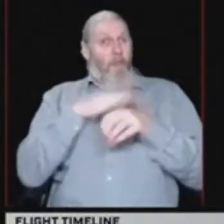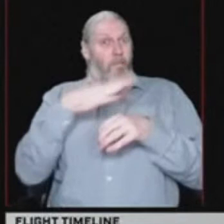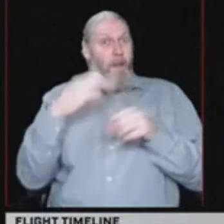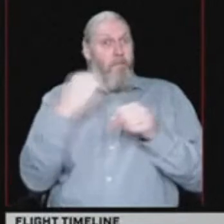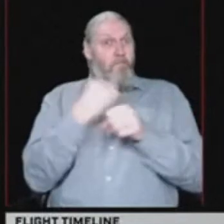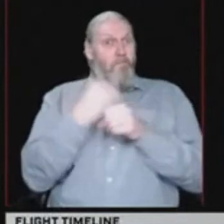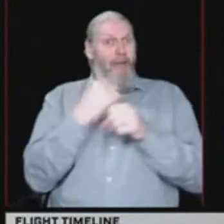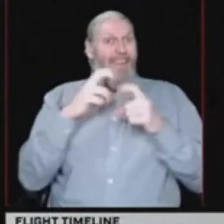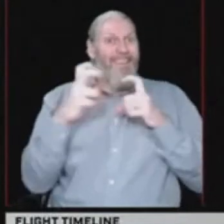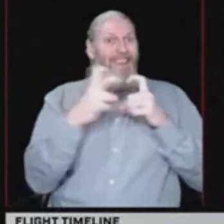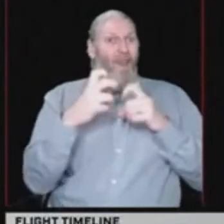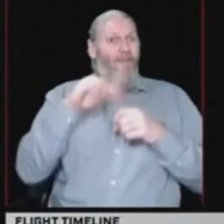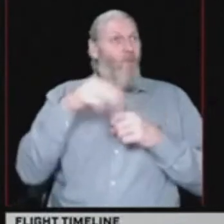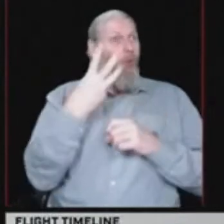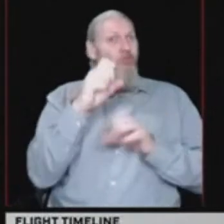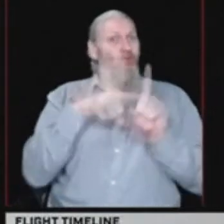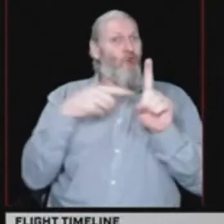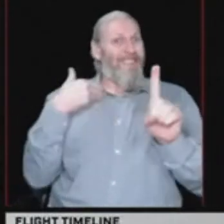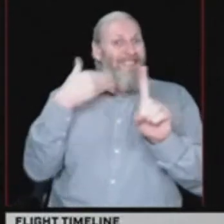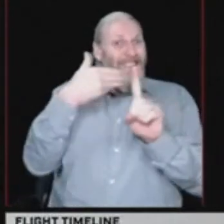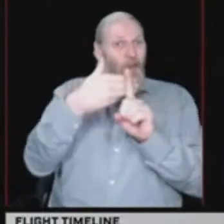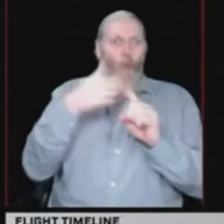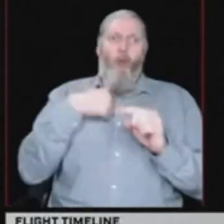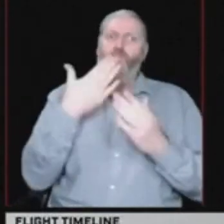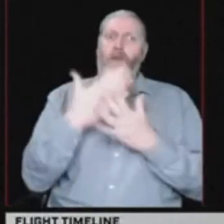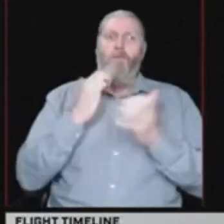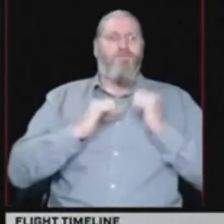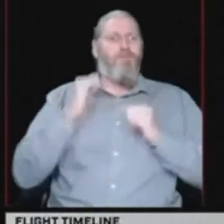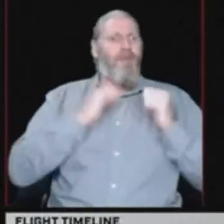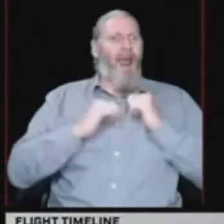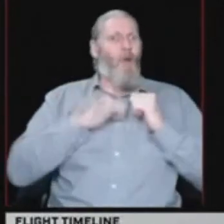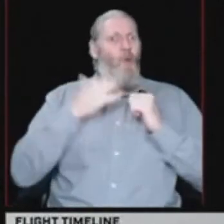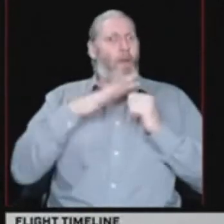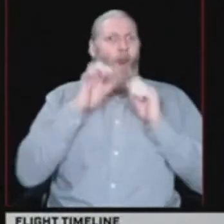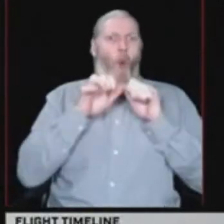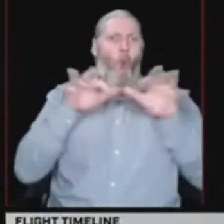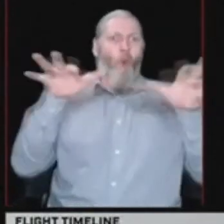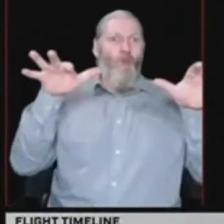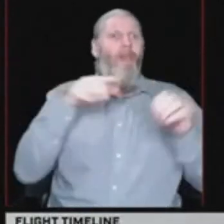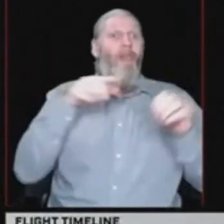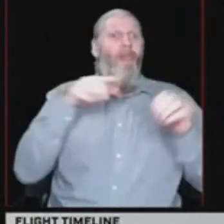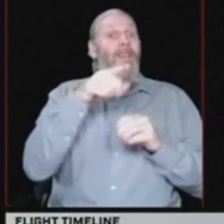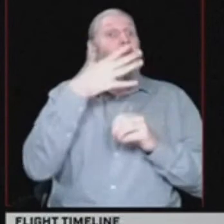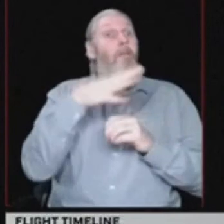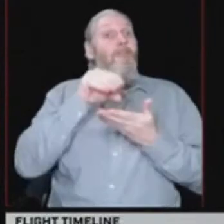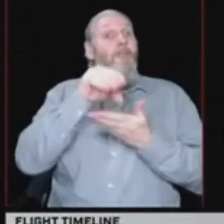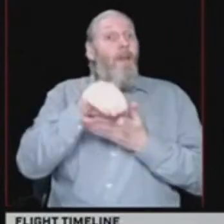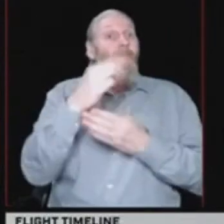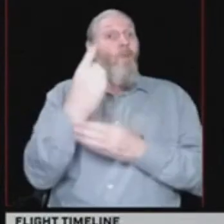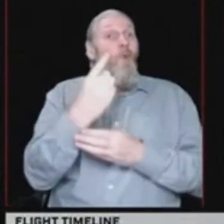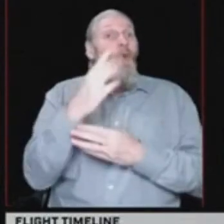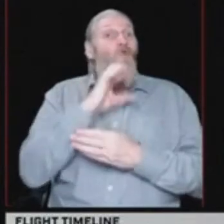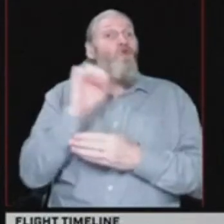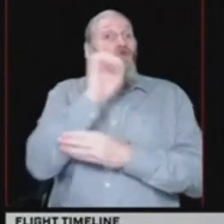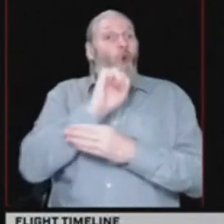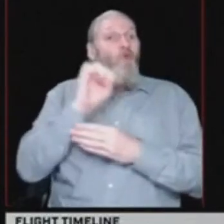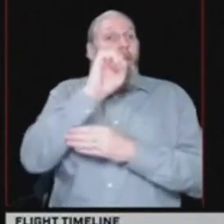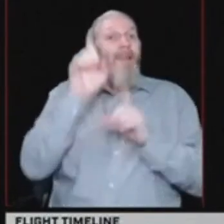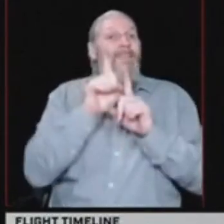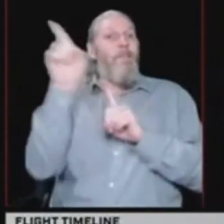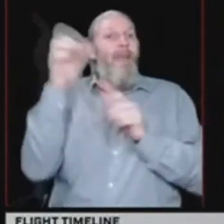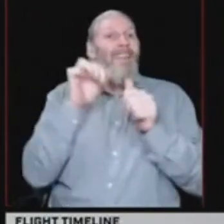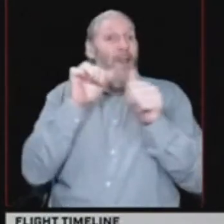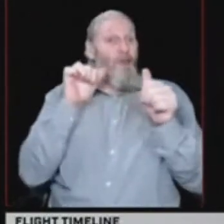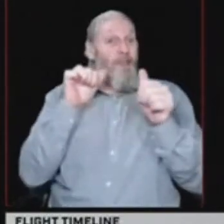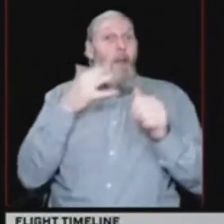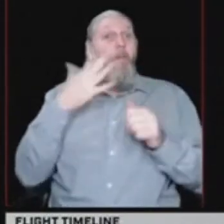board today, and is being co-funded through the European Space Agency's navigation program and built by Open Cosmos of